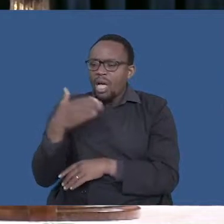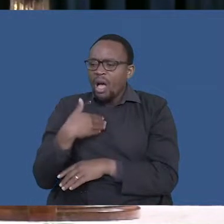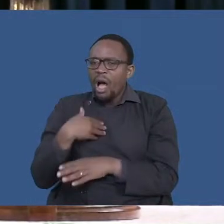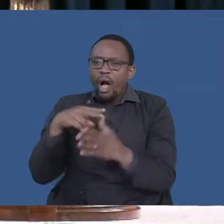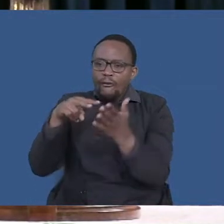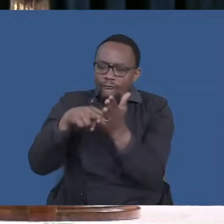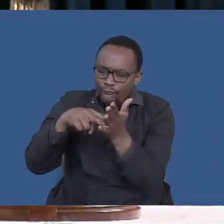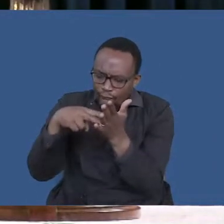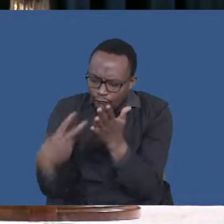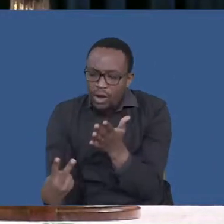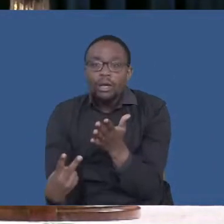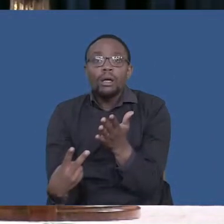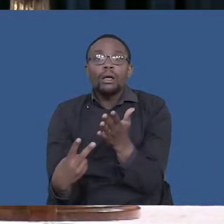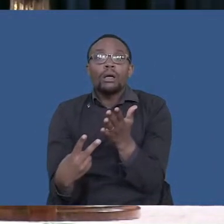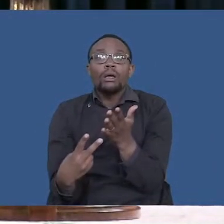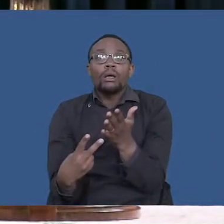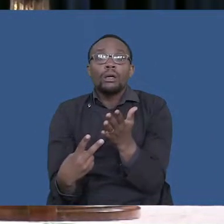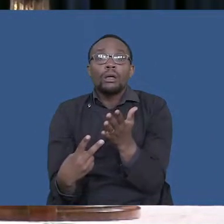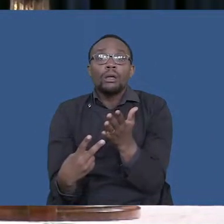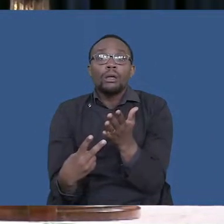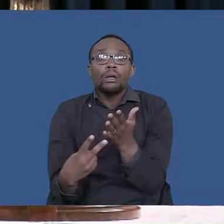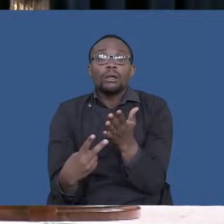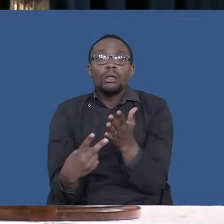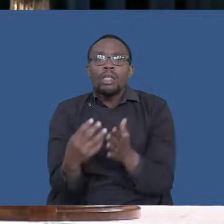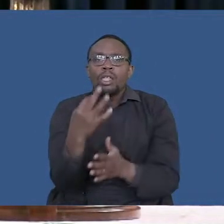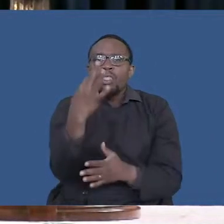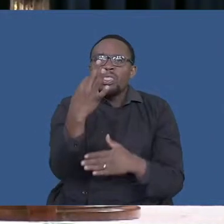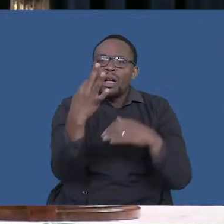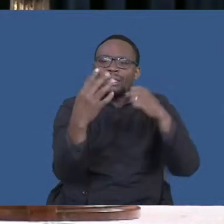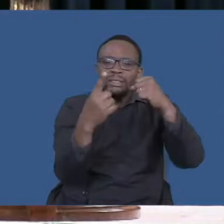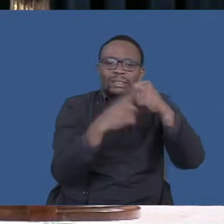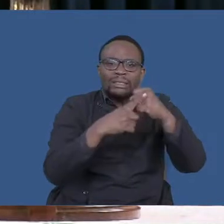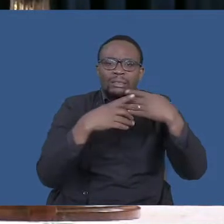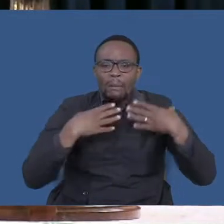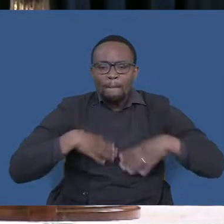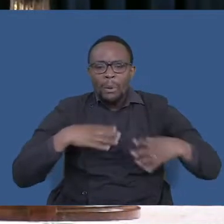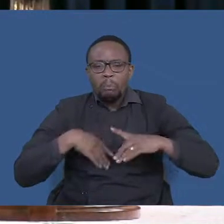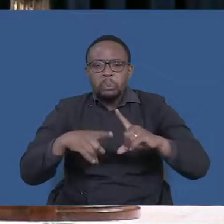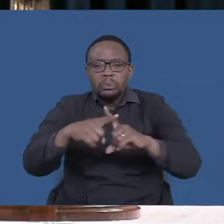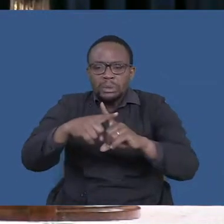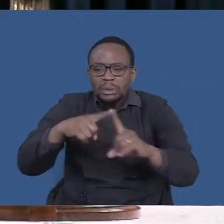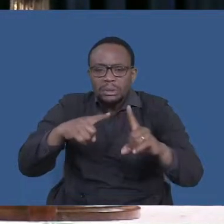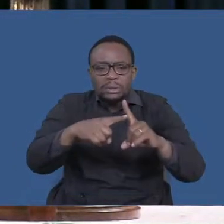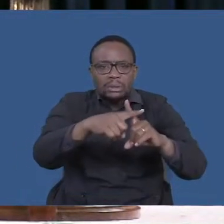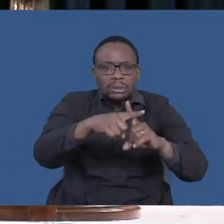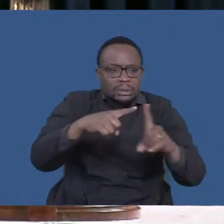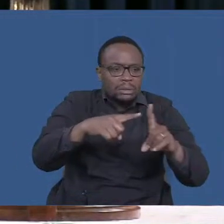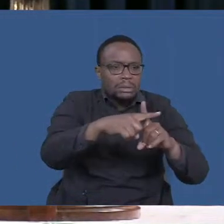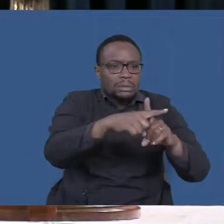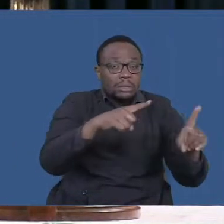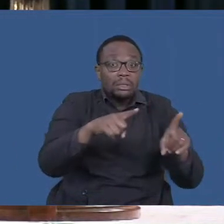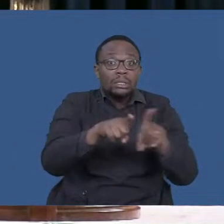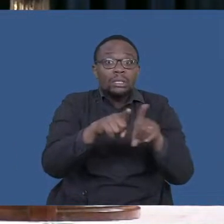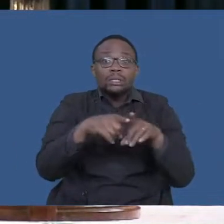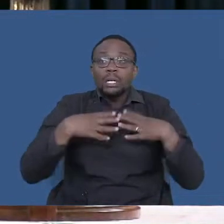defeat, imagine this, 36 people killed. These are the same people who went to